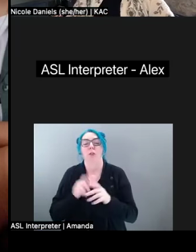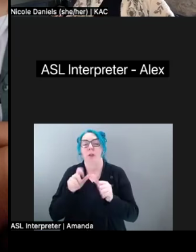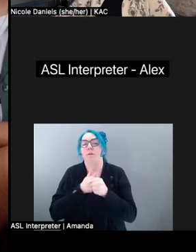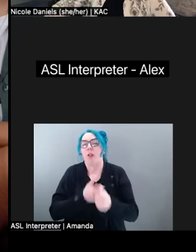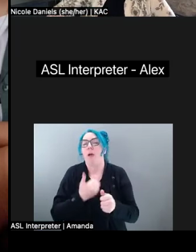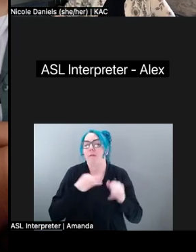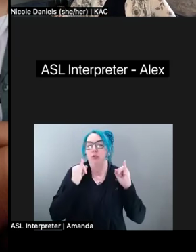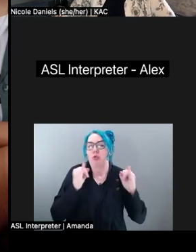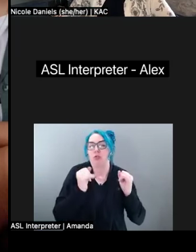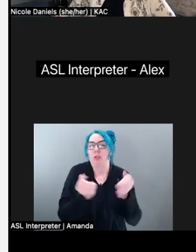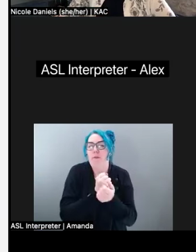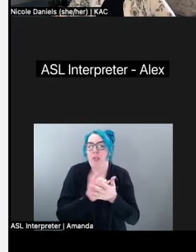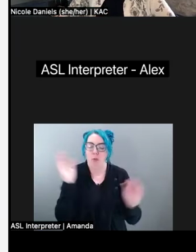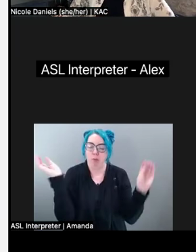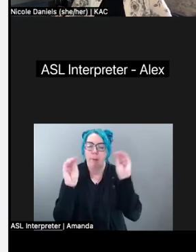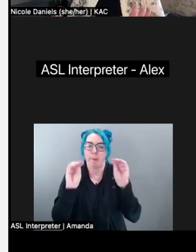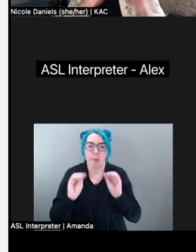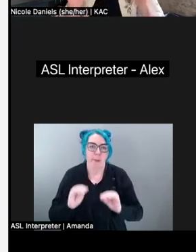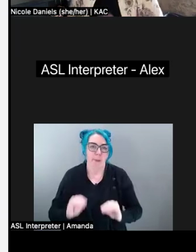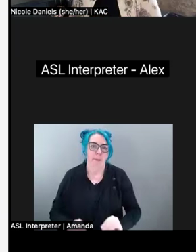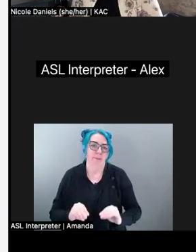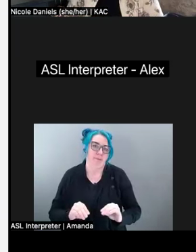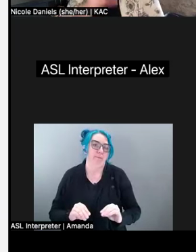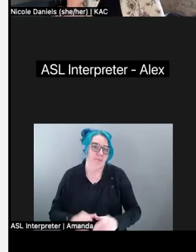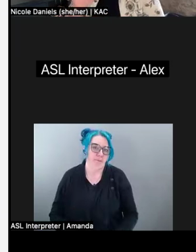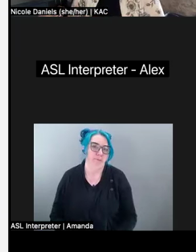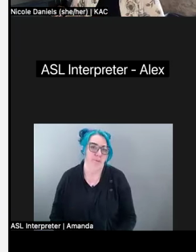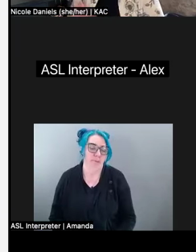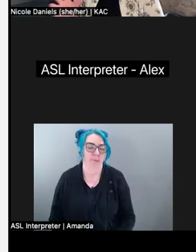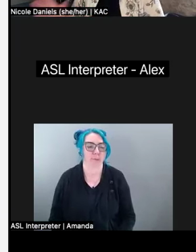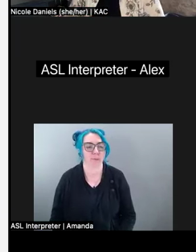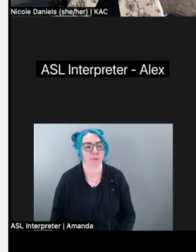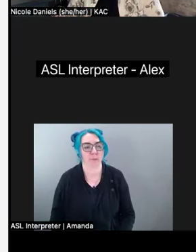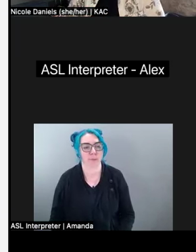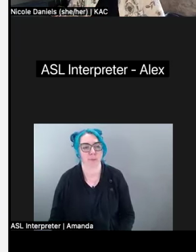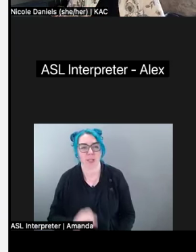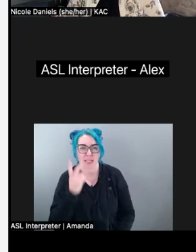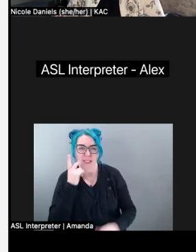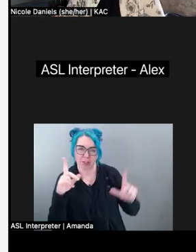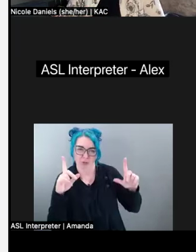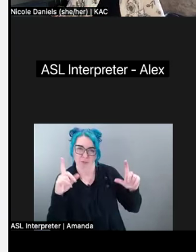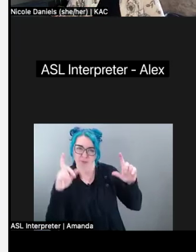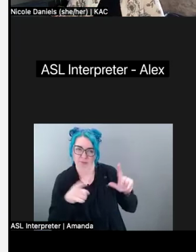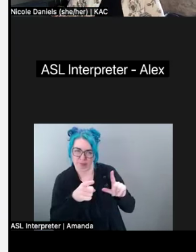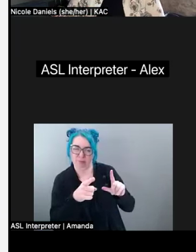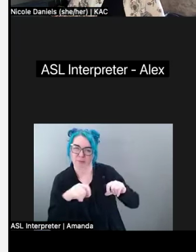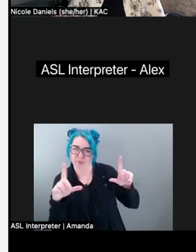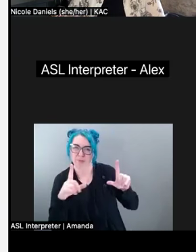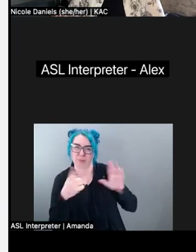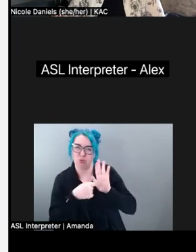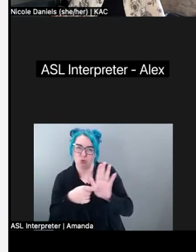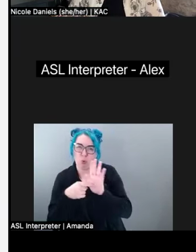form. So you just have a little screenshot to demonstrate what the form looks like. So